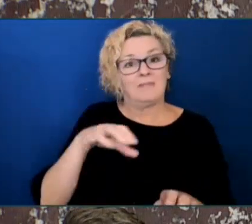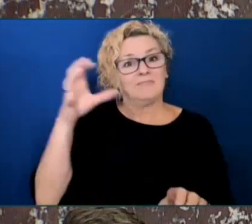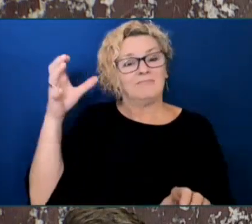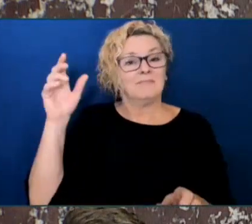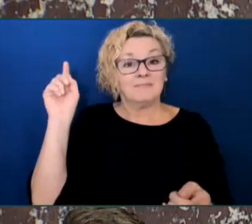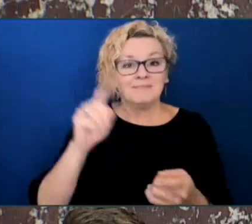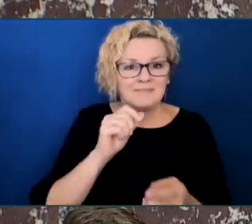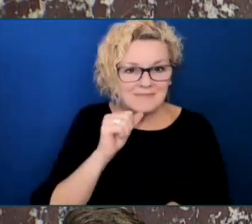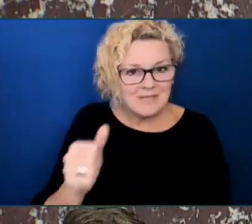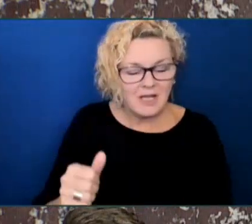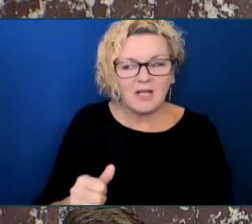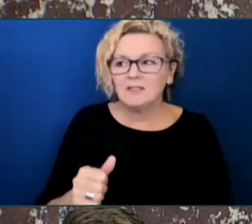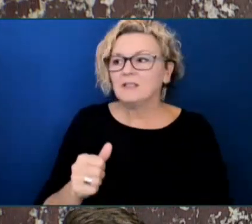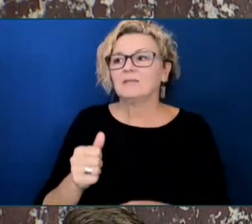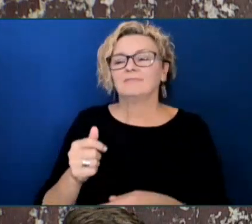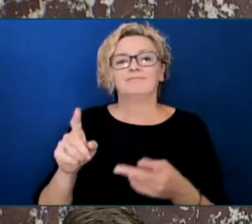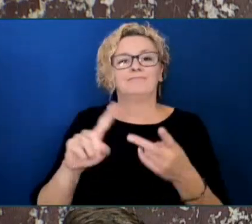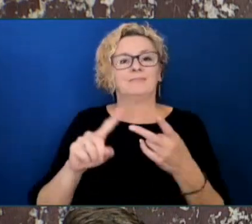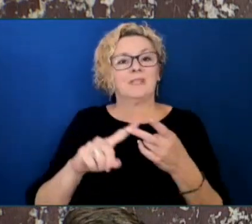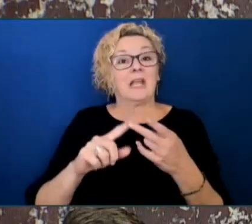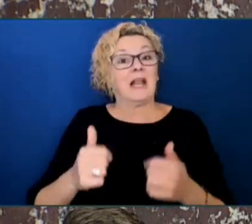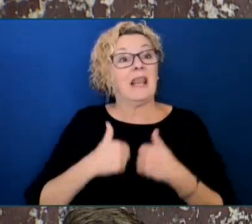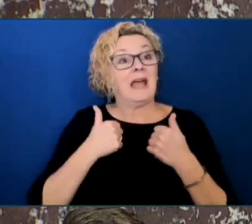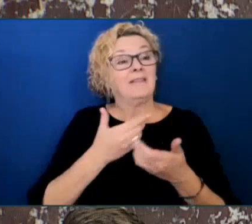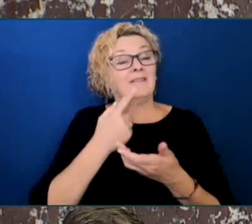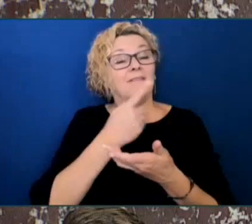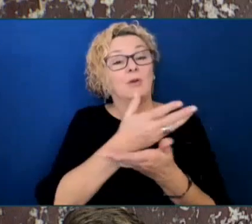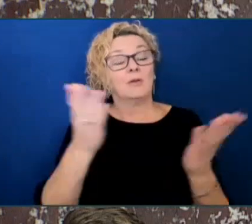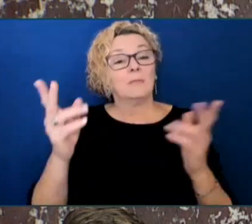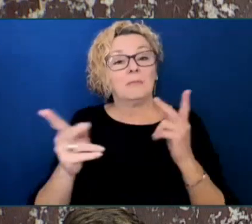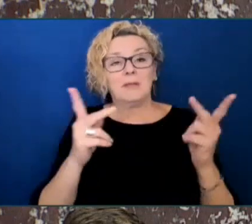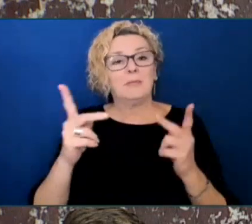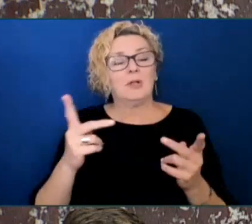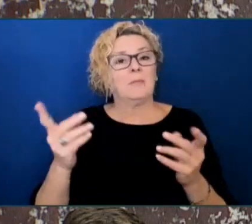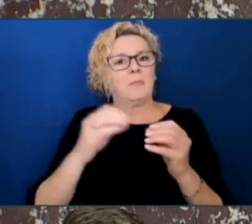less affordable, Mr. Speaker. The scheme is projected to cut household incomes by